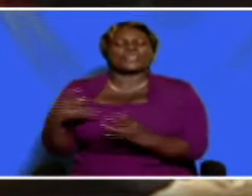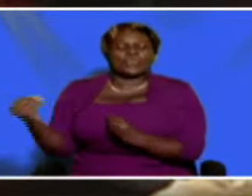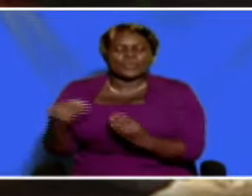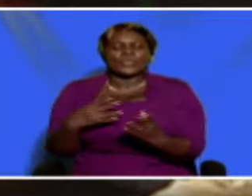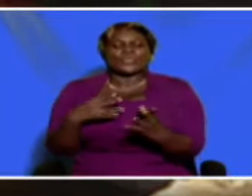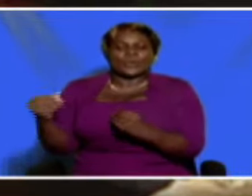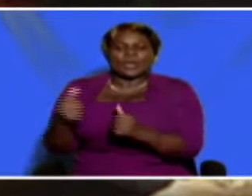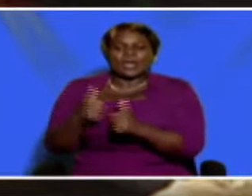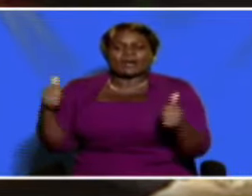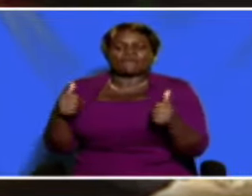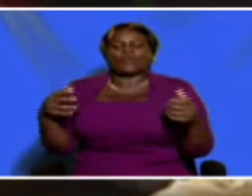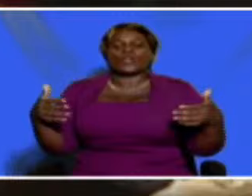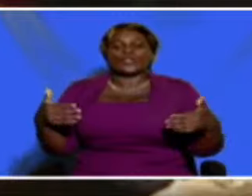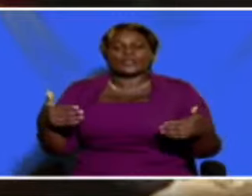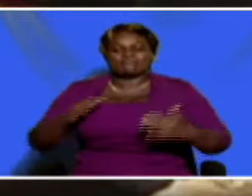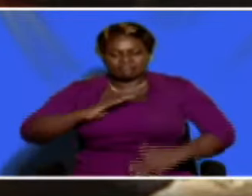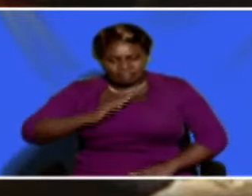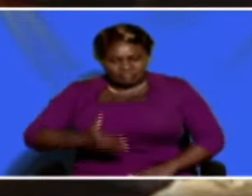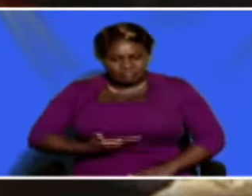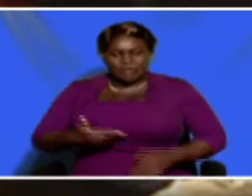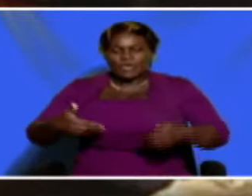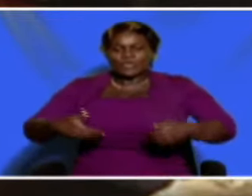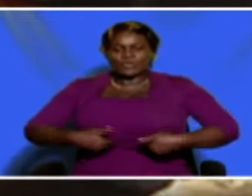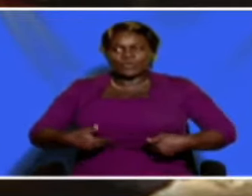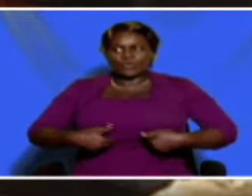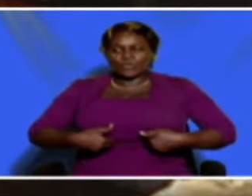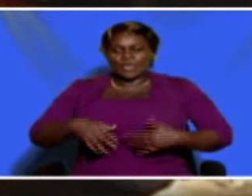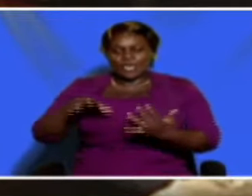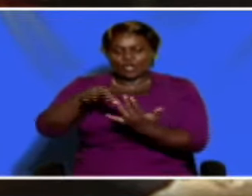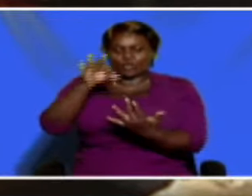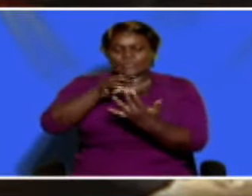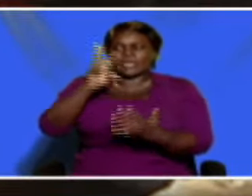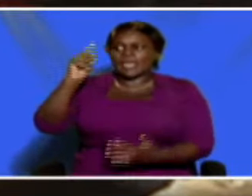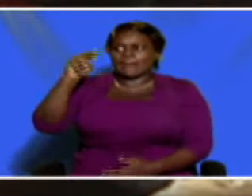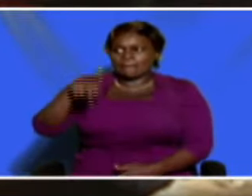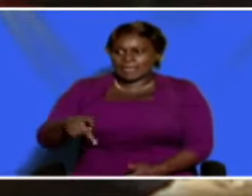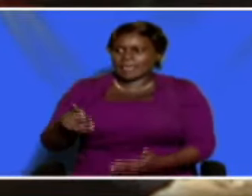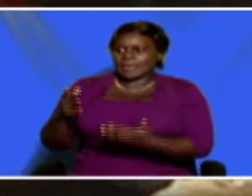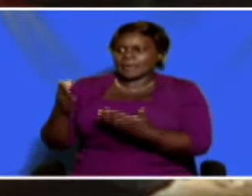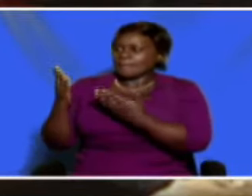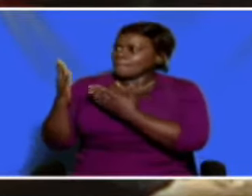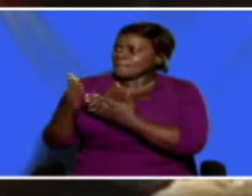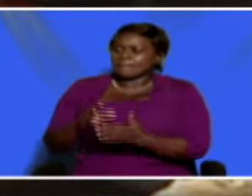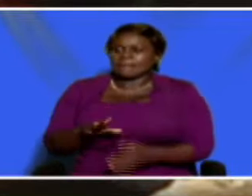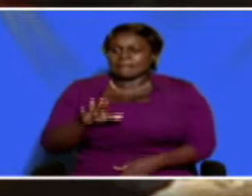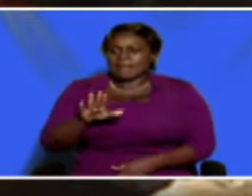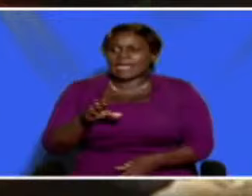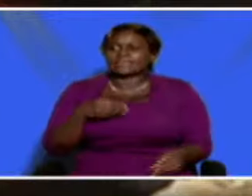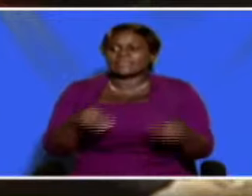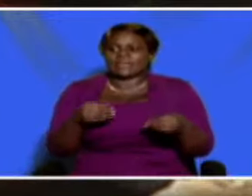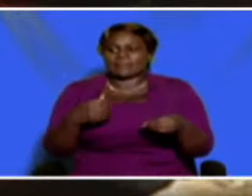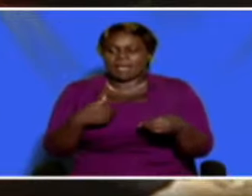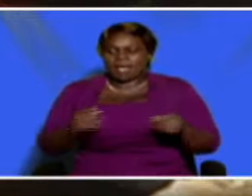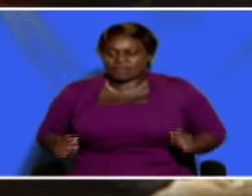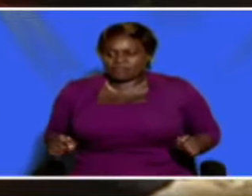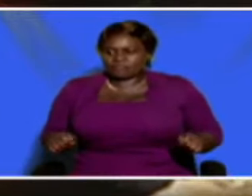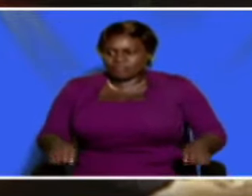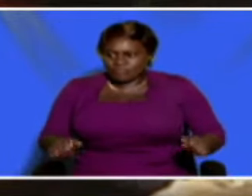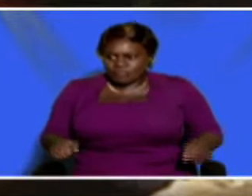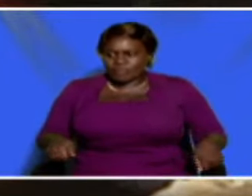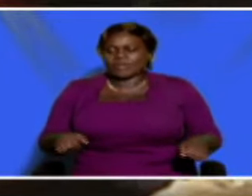the demonstrators' anger. However, nominated Member of Parliament Jackson Kosgei, who lives with a disability